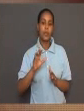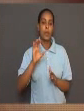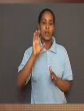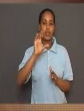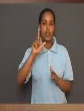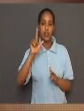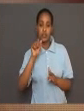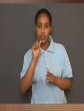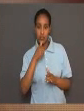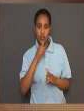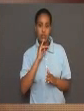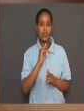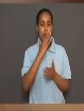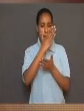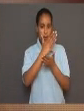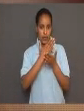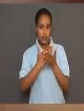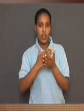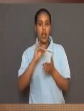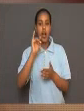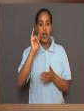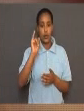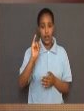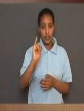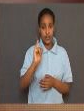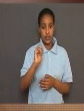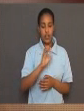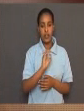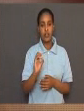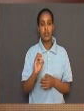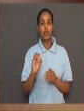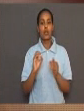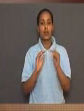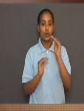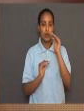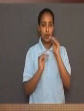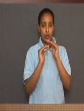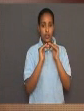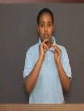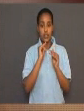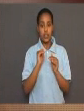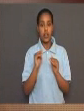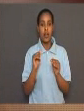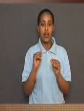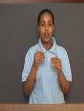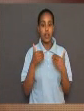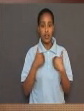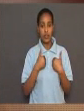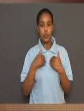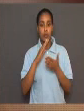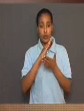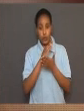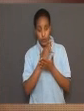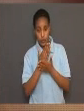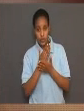Carboxylic acids partially ionize, and equilibrium is attained between the